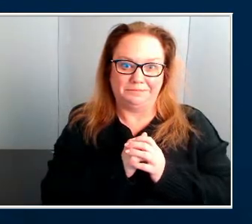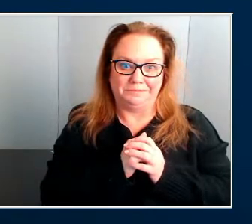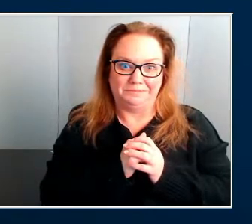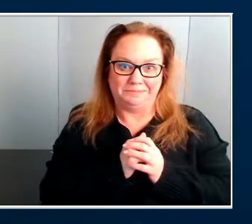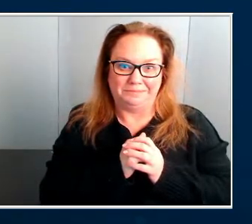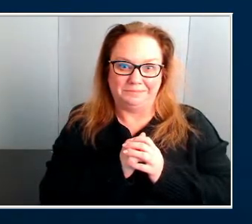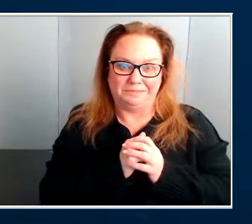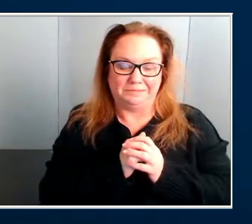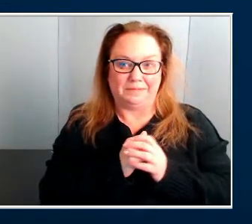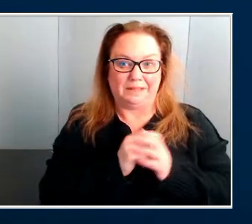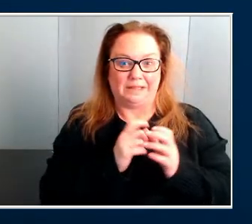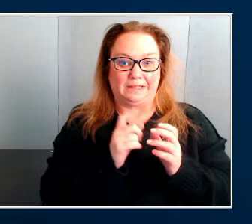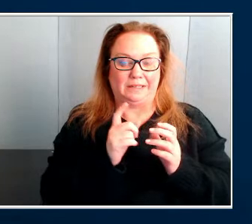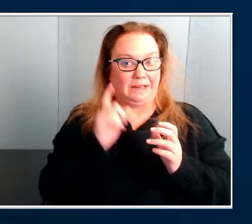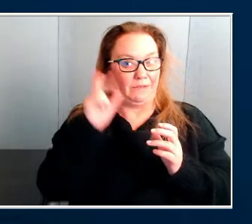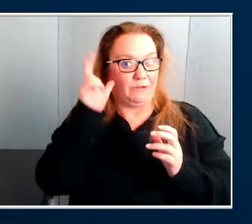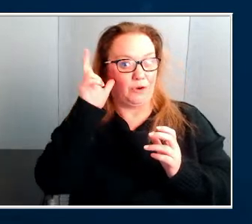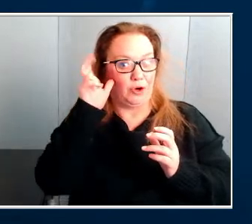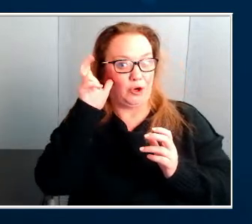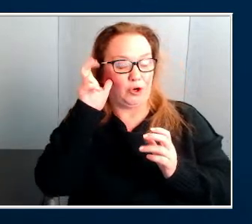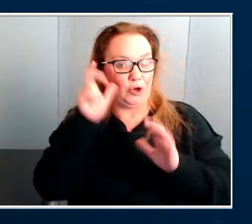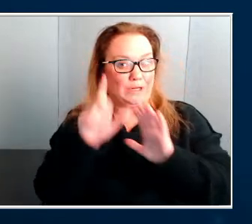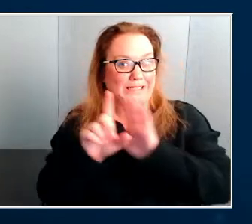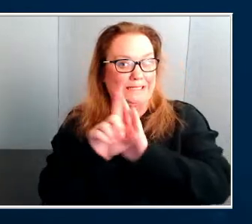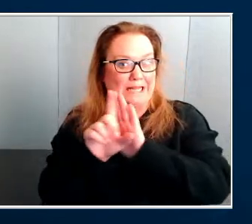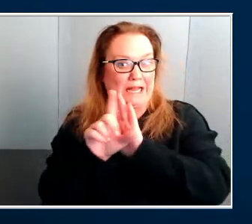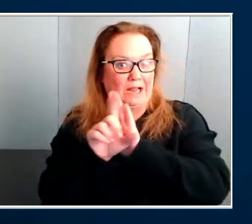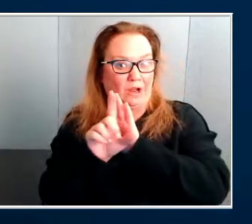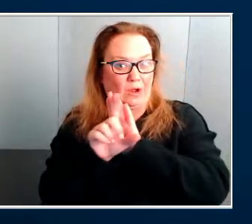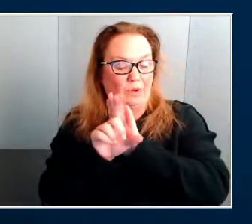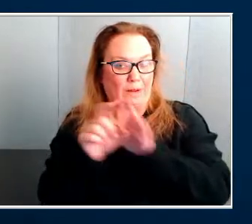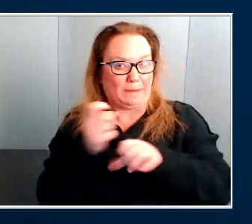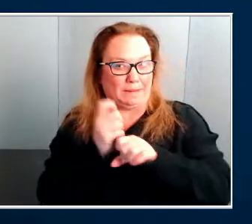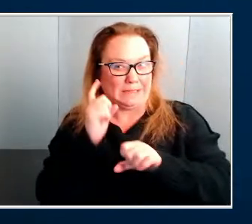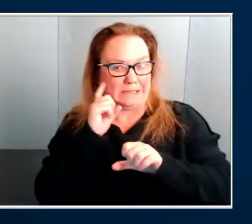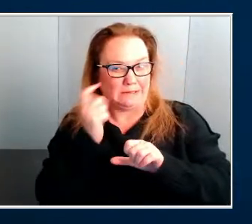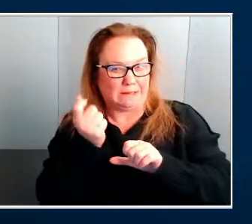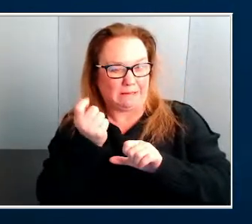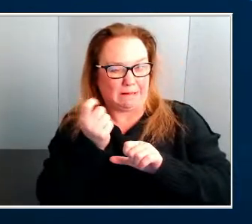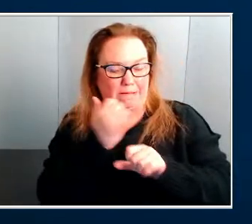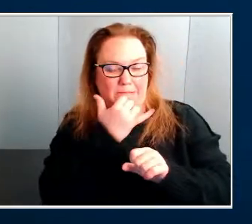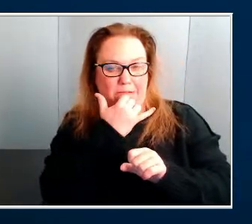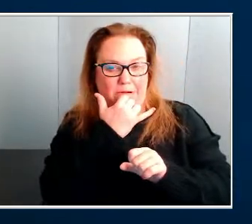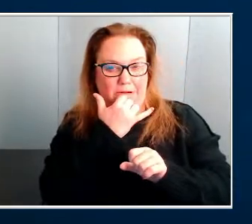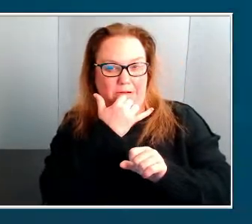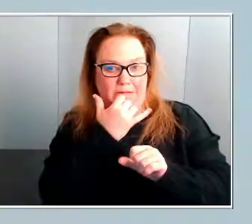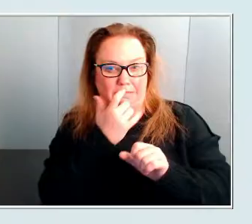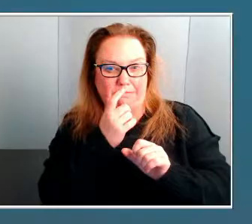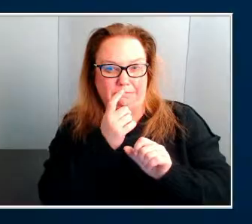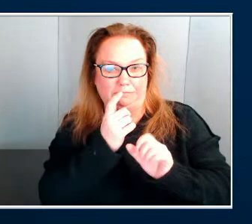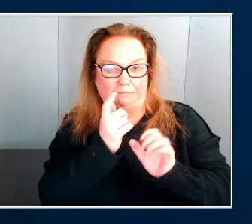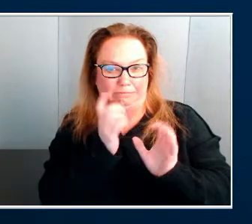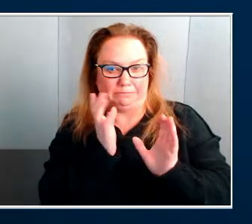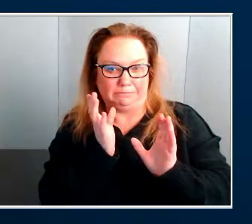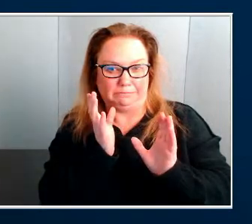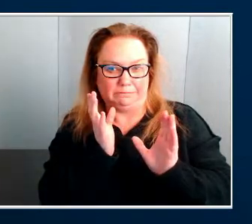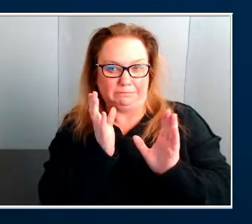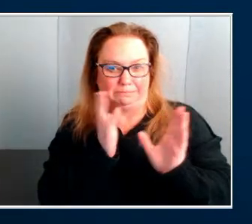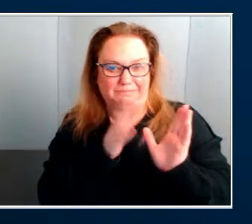But have you ever heard one of those sounds whose heart maybe sounds a little wrong, like this?